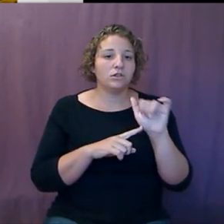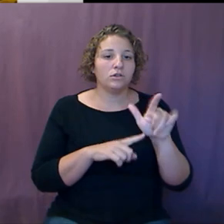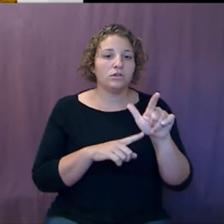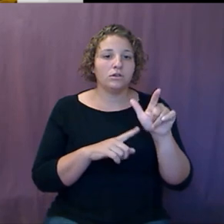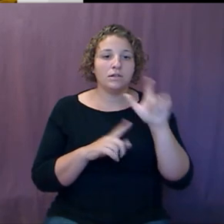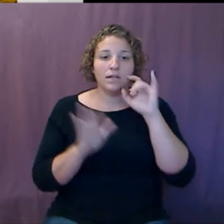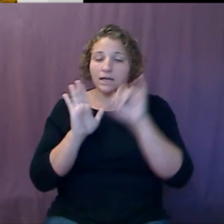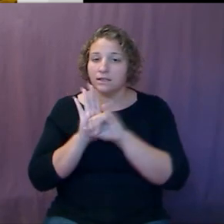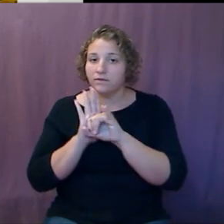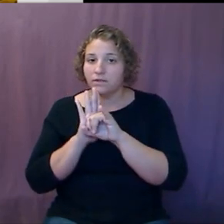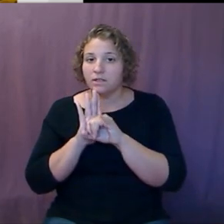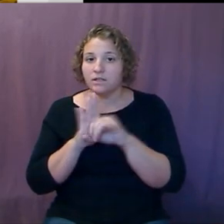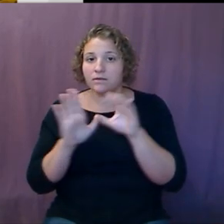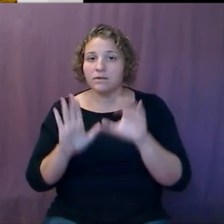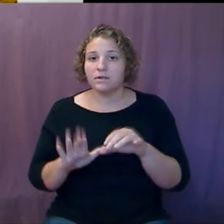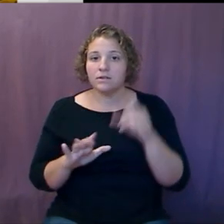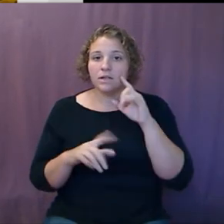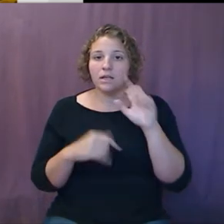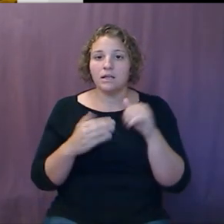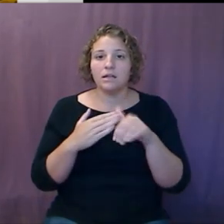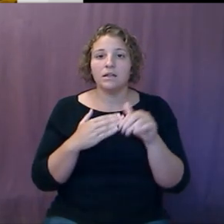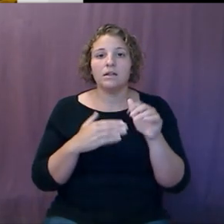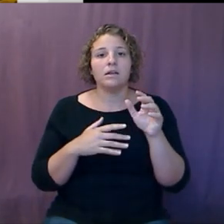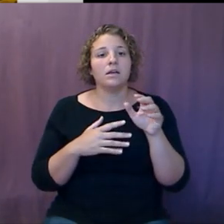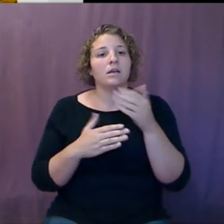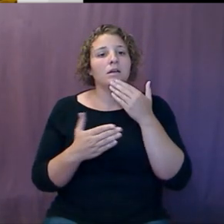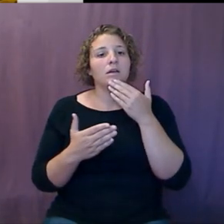gavi mastercard wellness pass